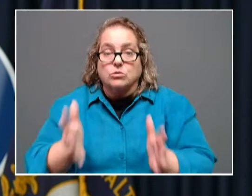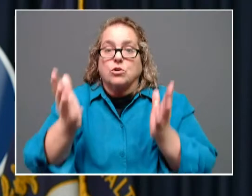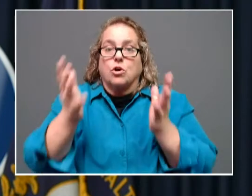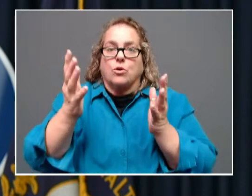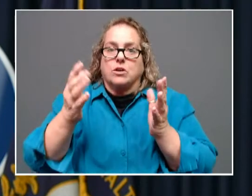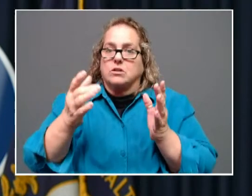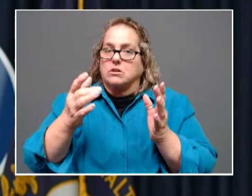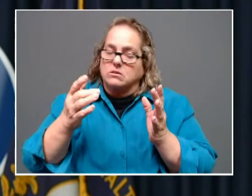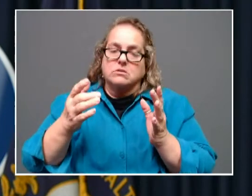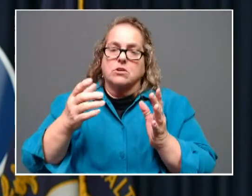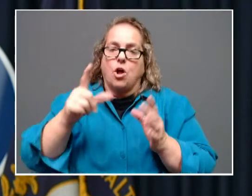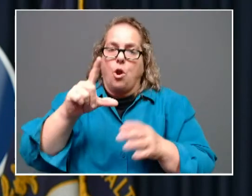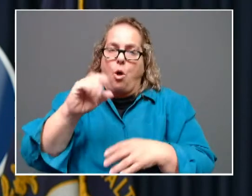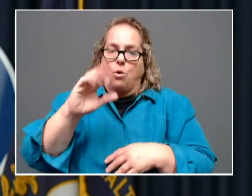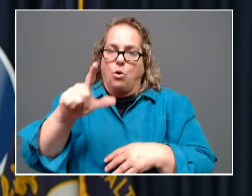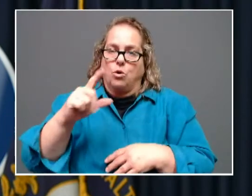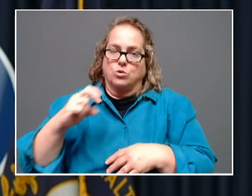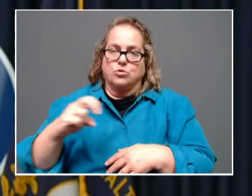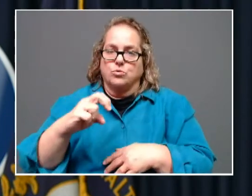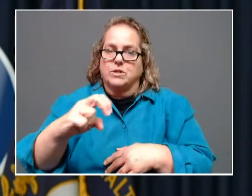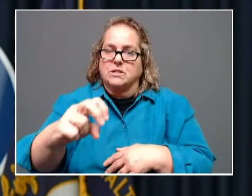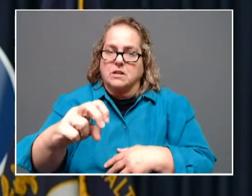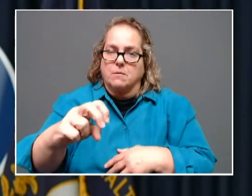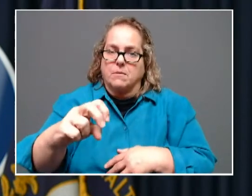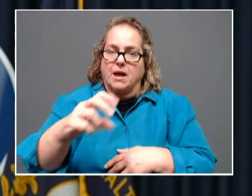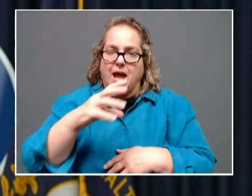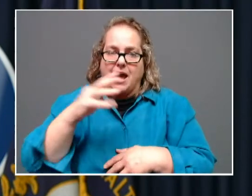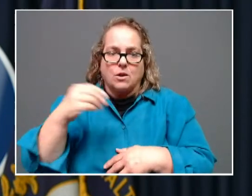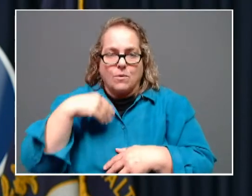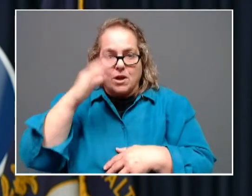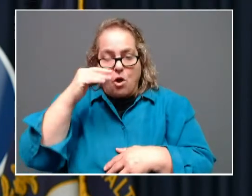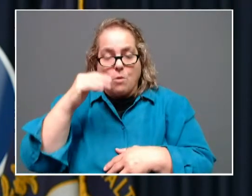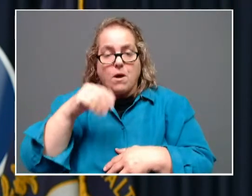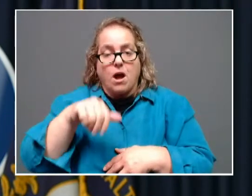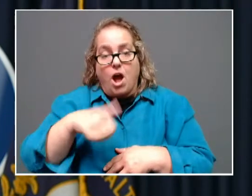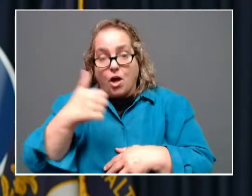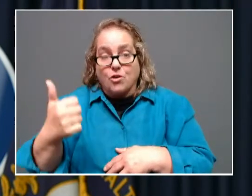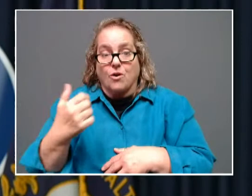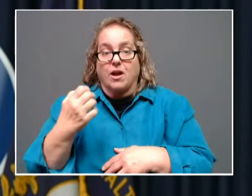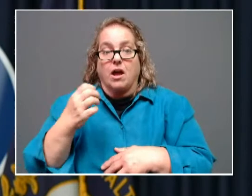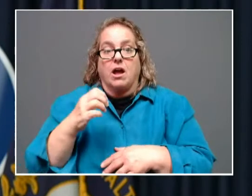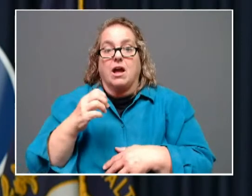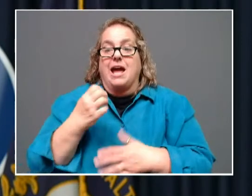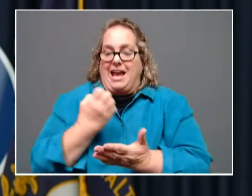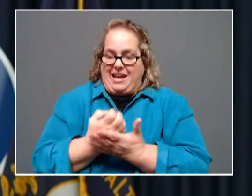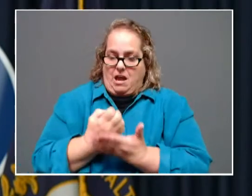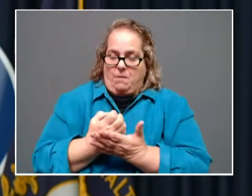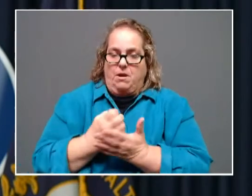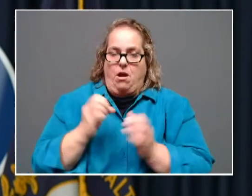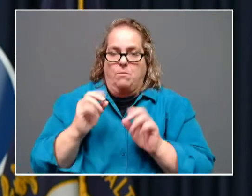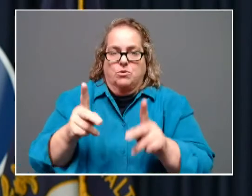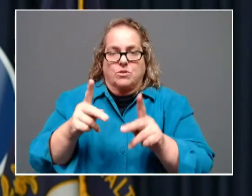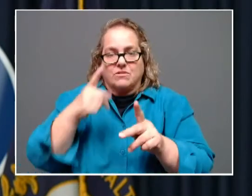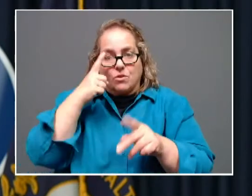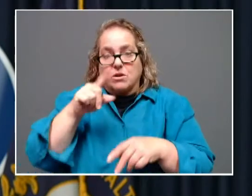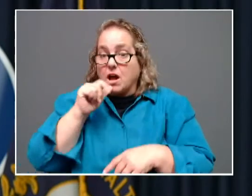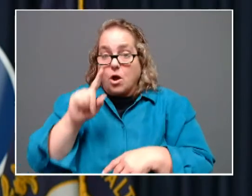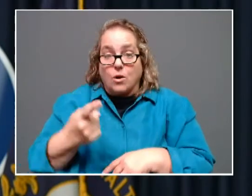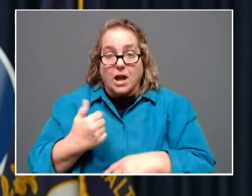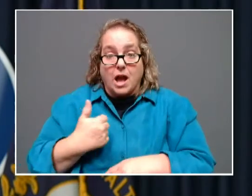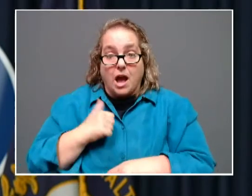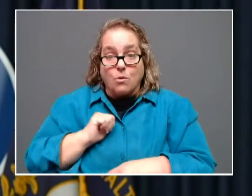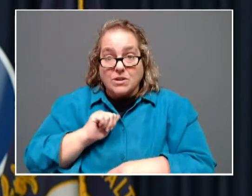A side effect of that, we hope, is other economic opportunities for not just ourselves, but